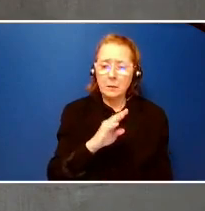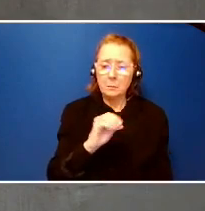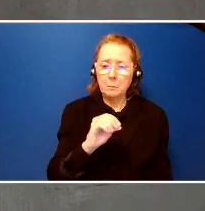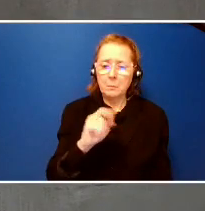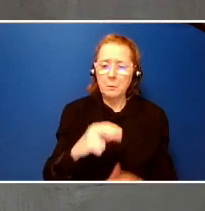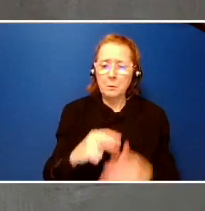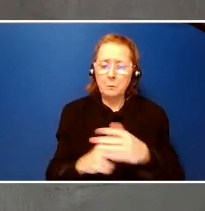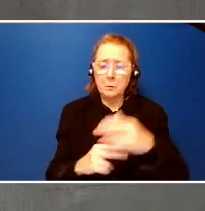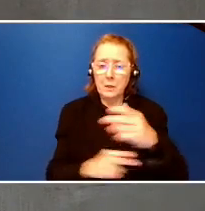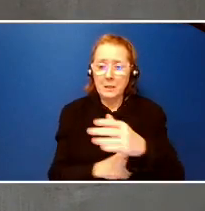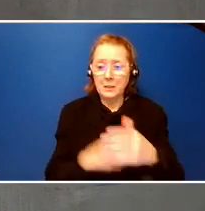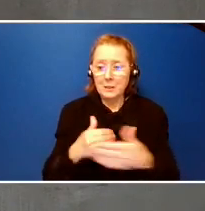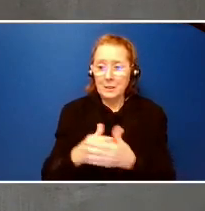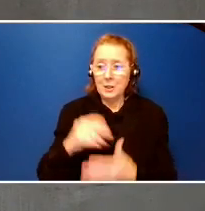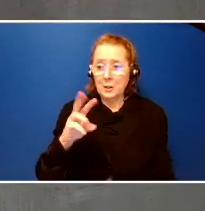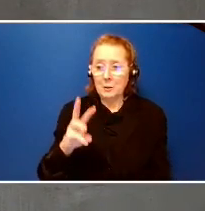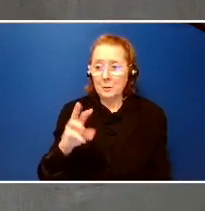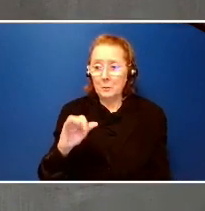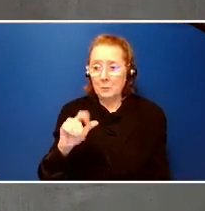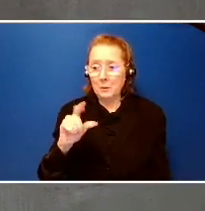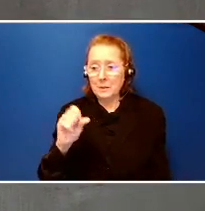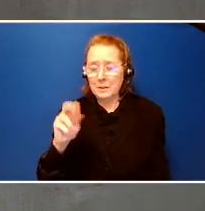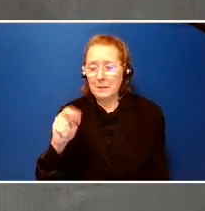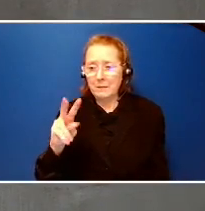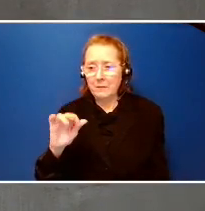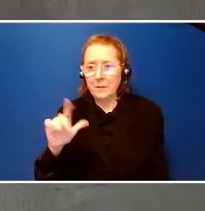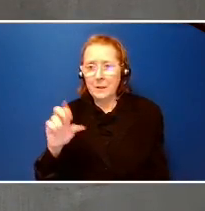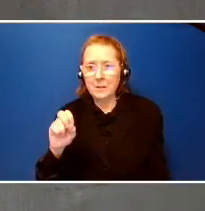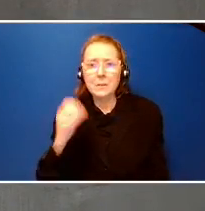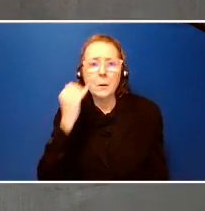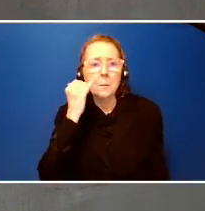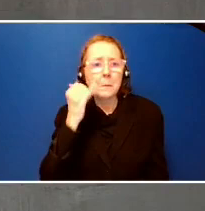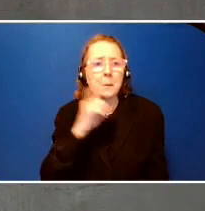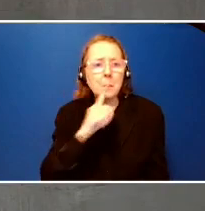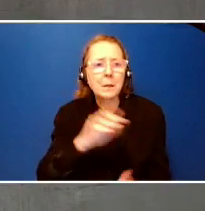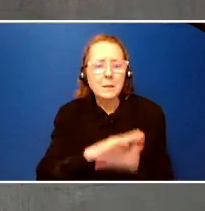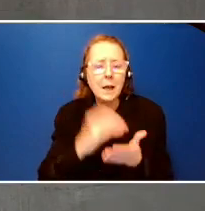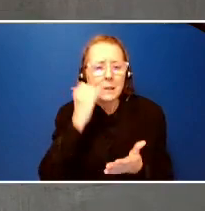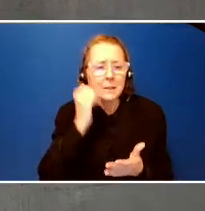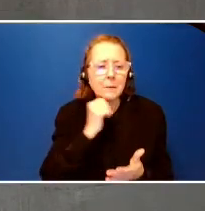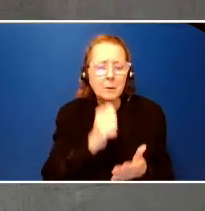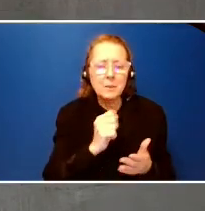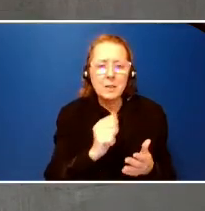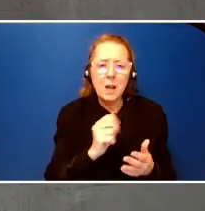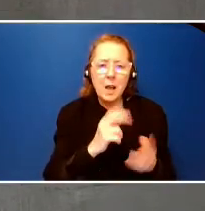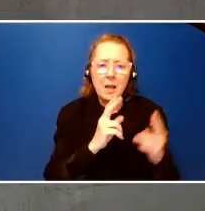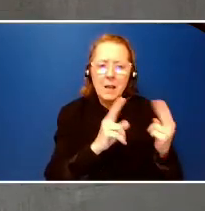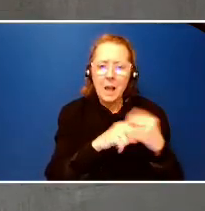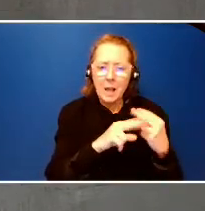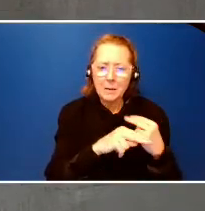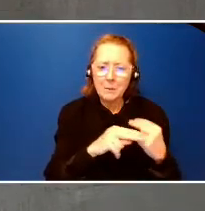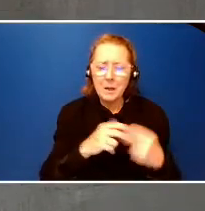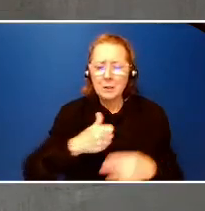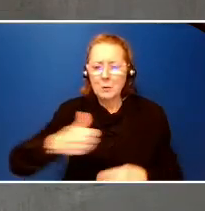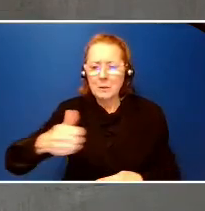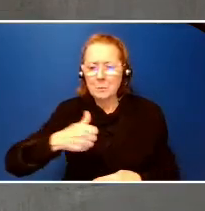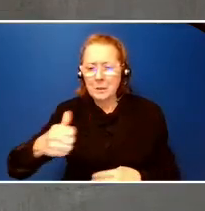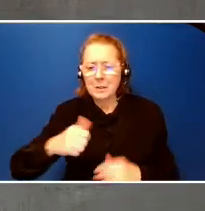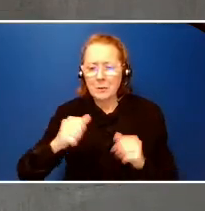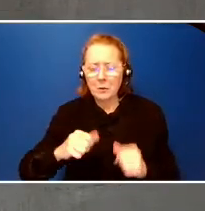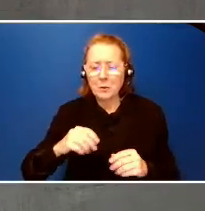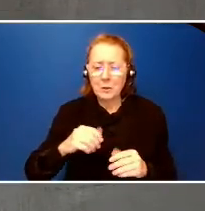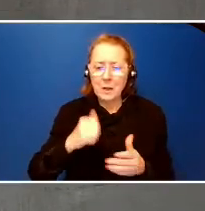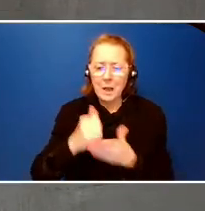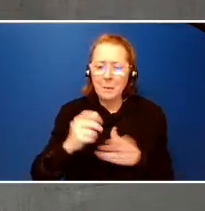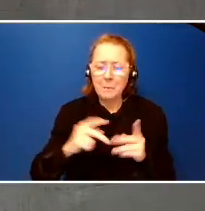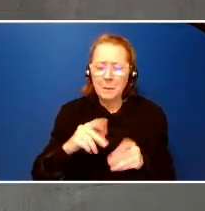a non-highway public transportation mode that could move our workers and residents back and forth between